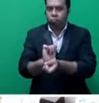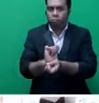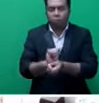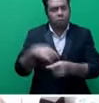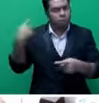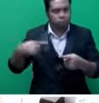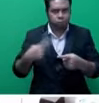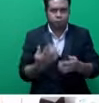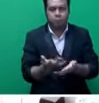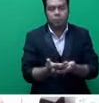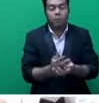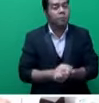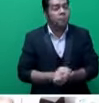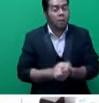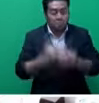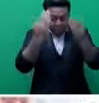Speaker, sir,